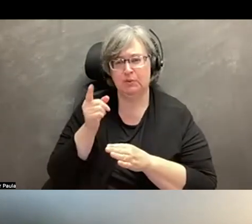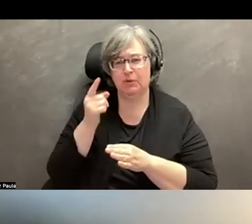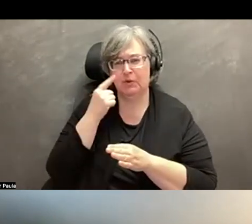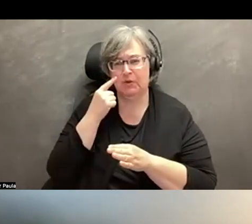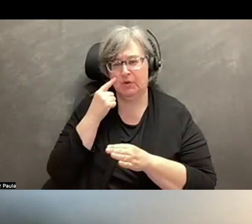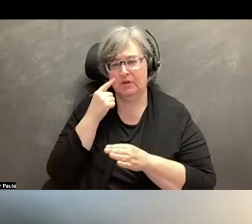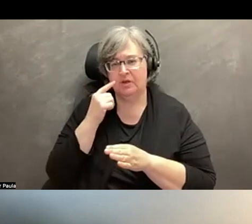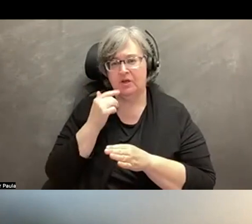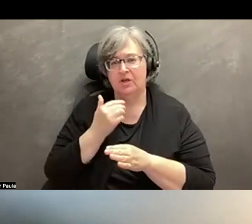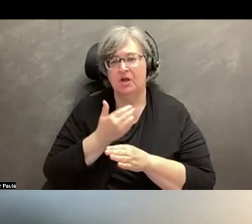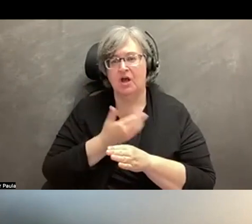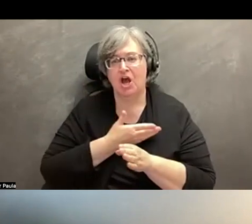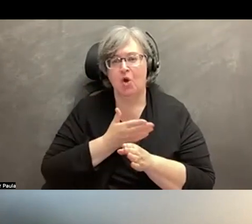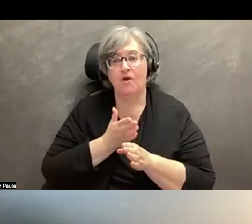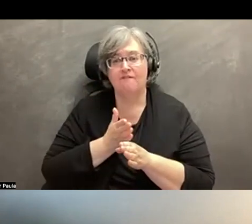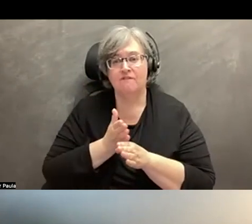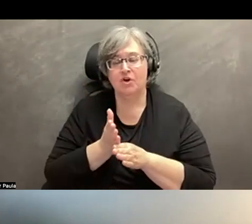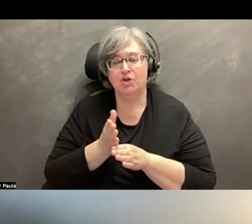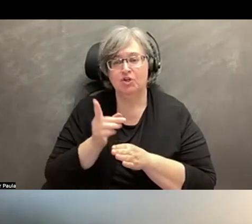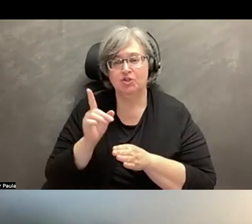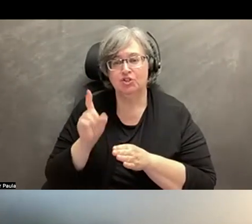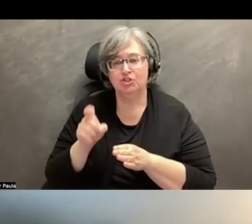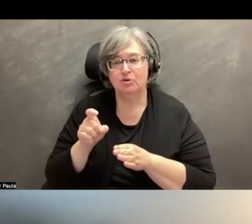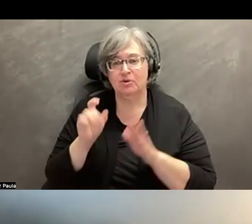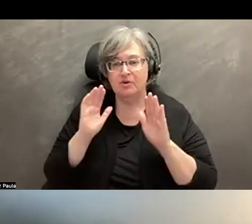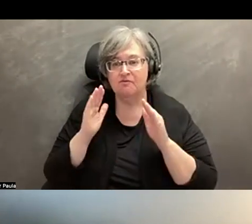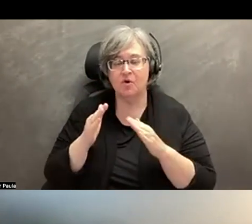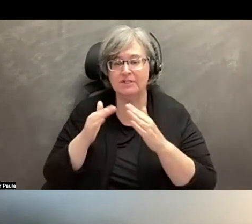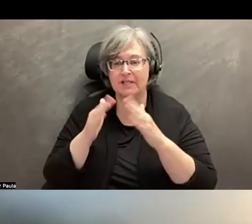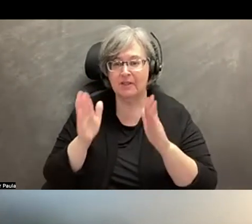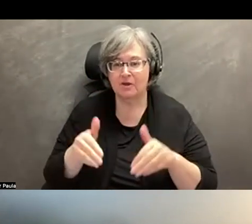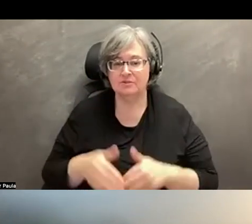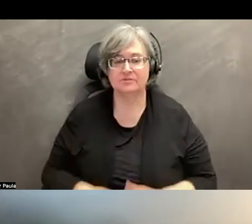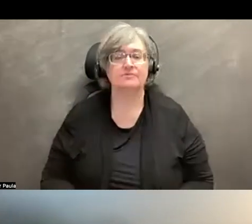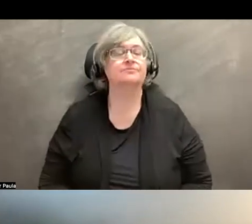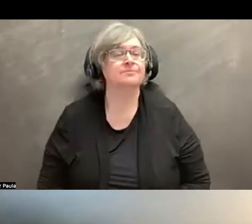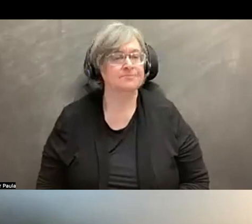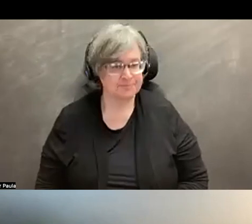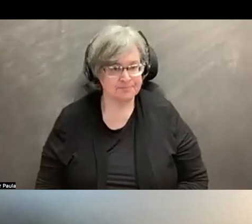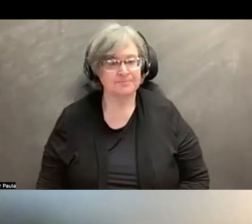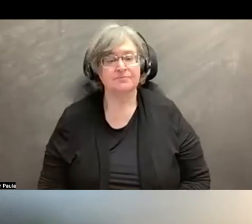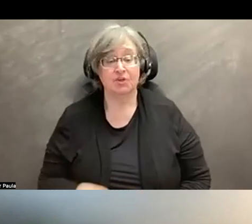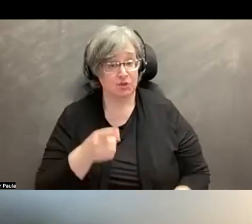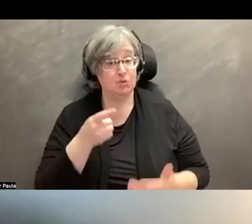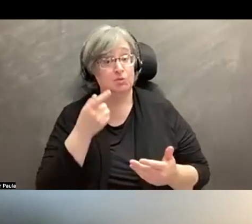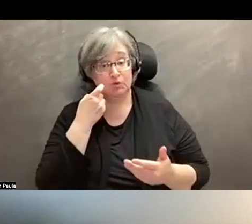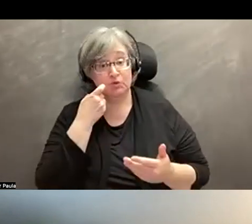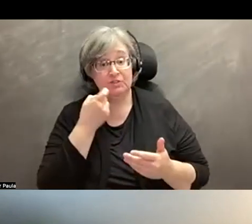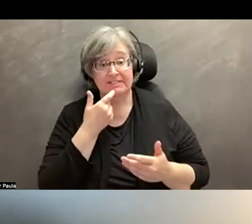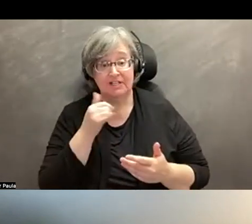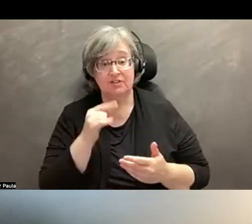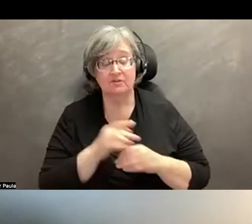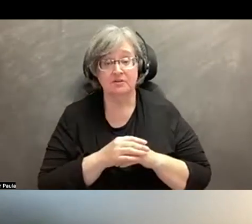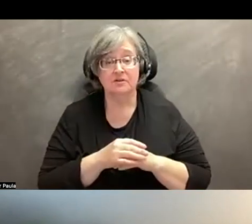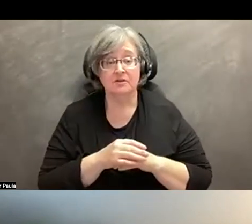our field, our movement should be in the housing space? I think you said it just a